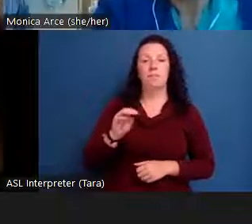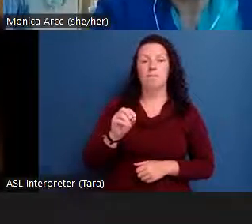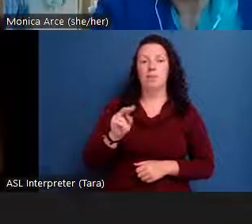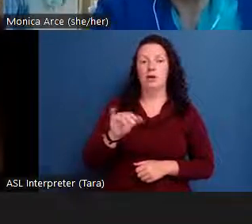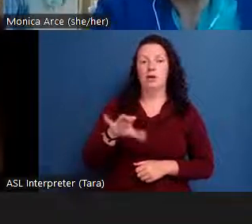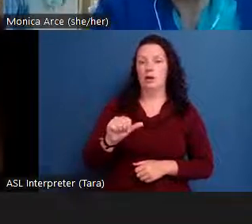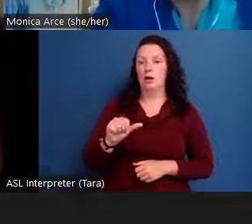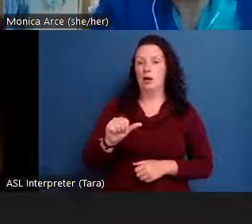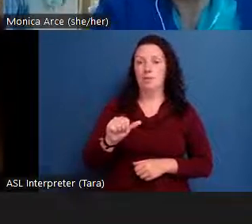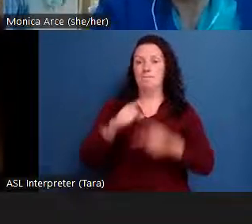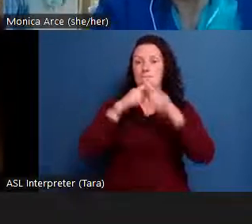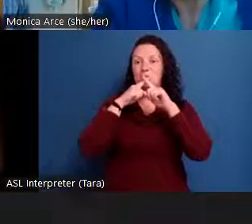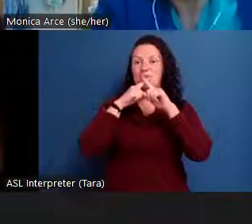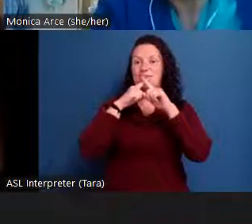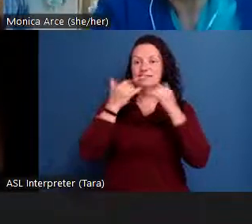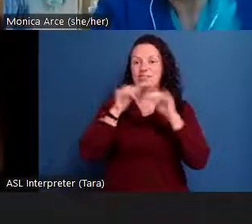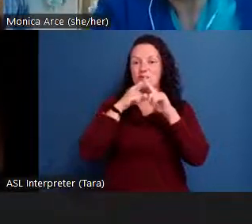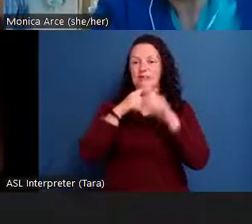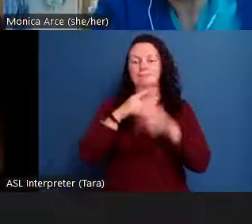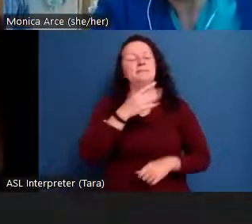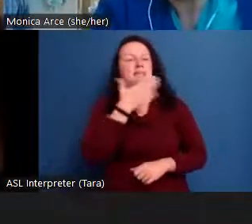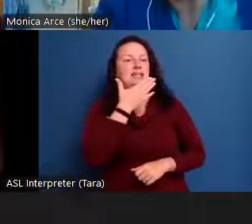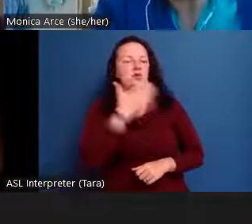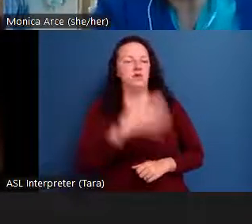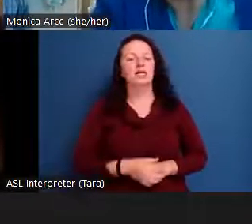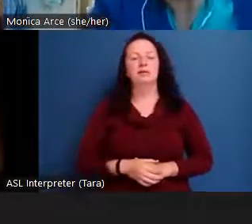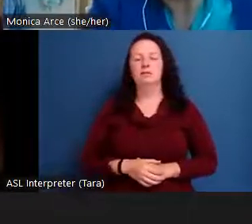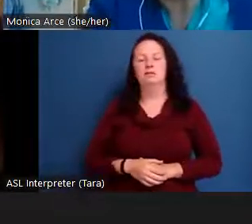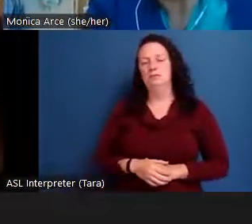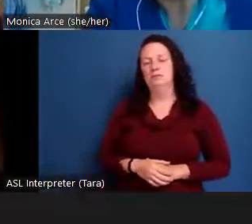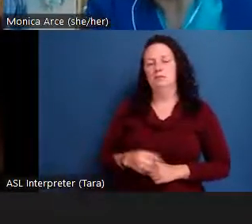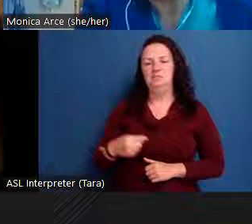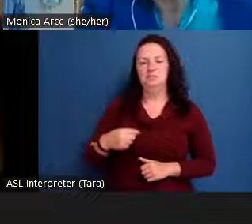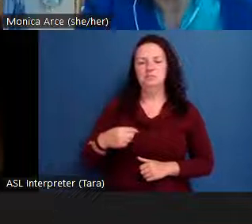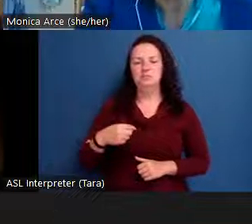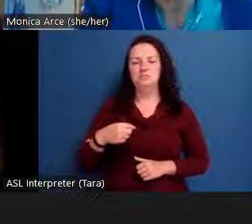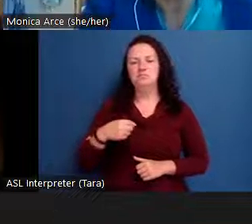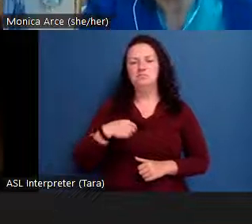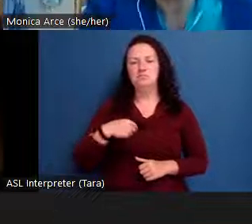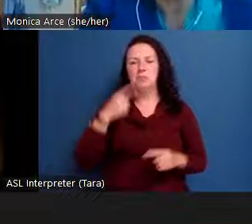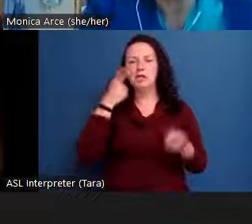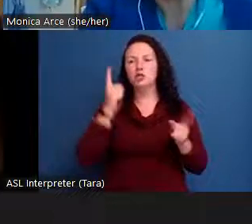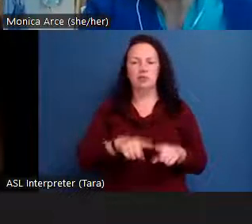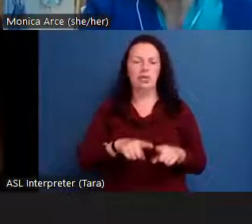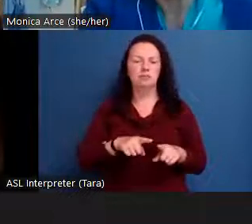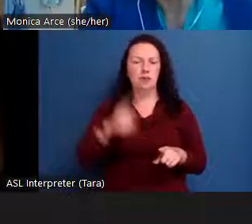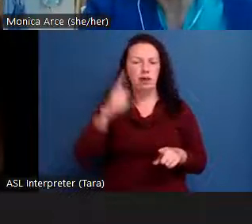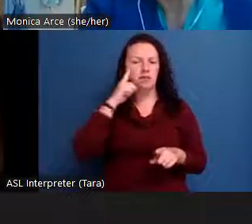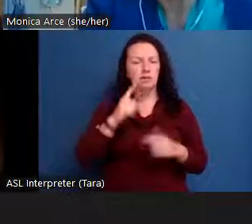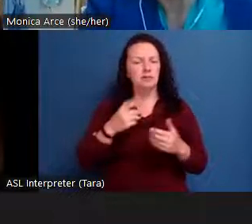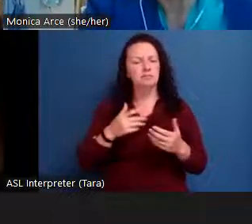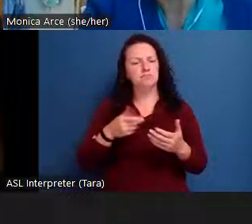Oh, you're on mute. Thank you. I would agree that I think it adds clarity to